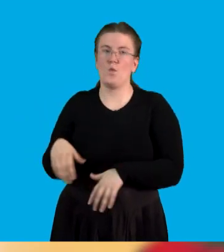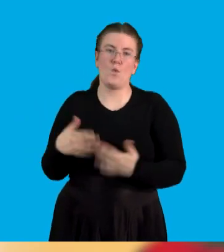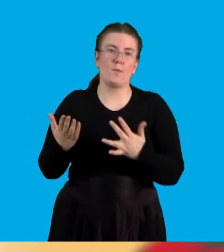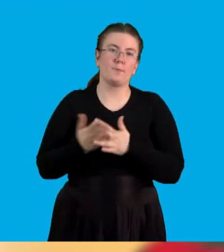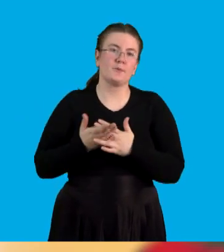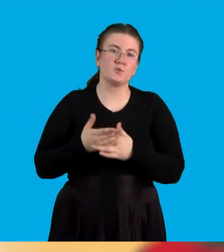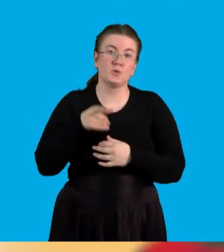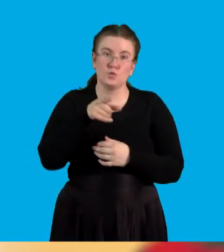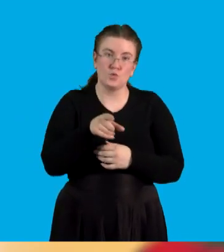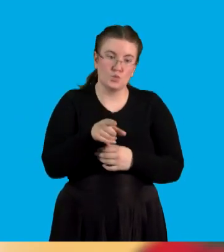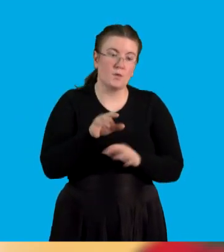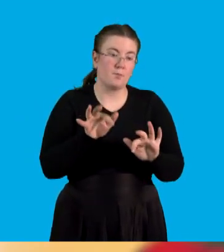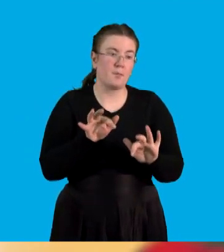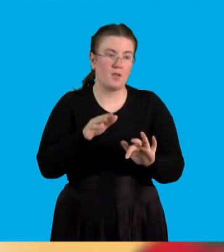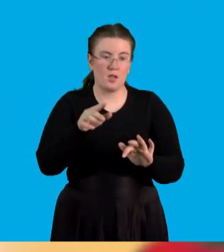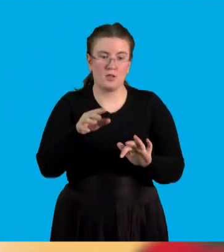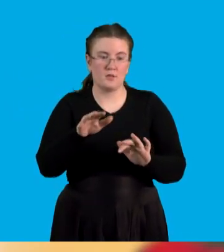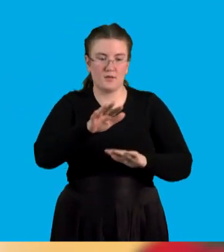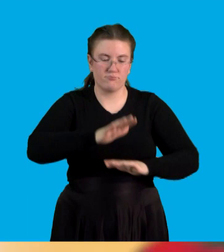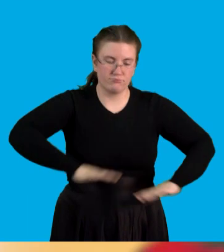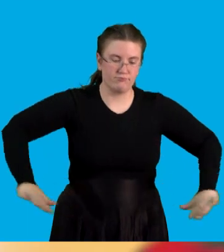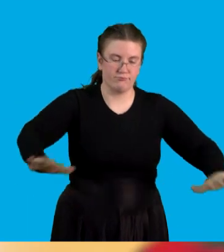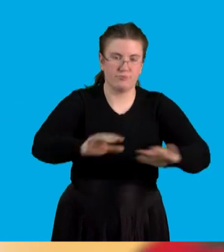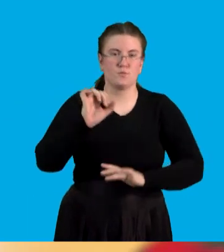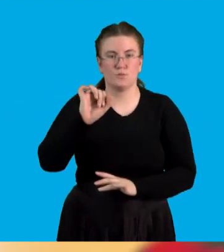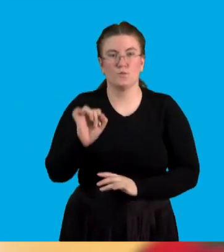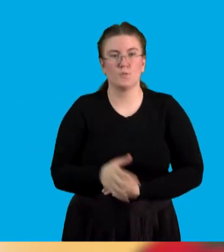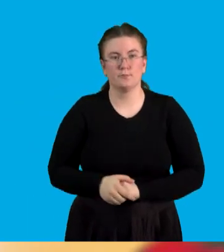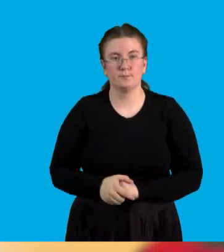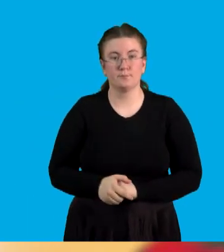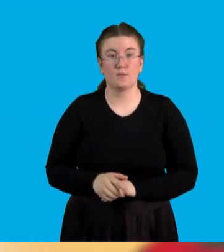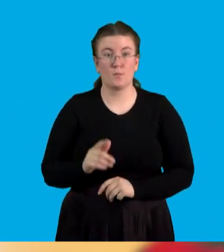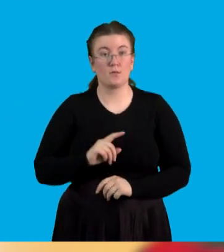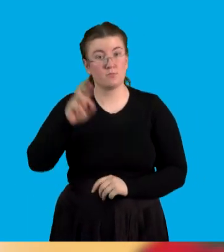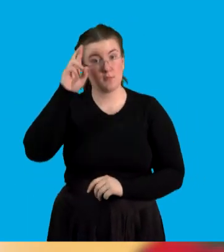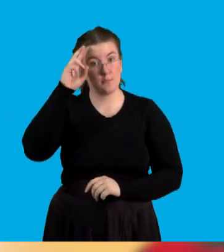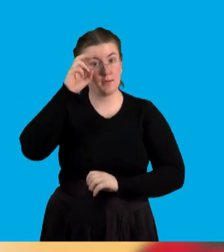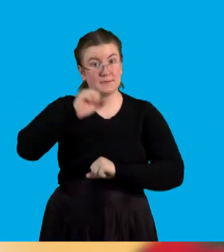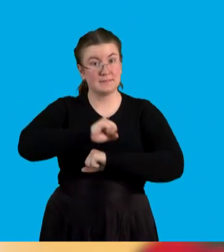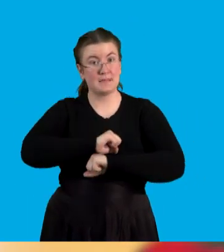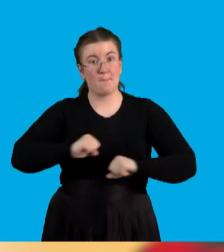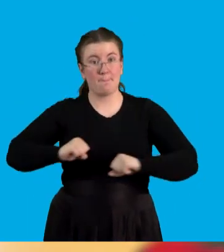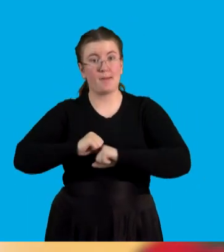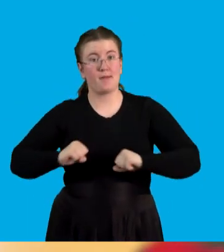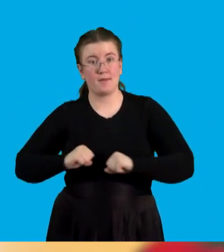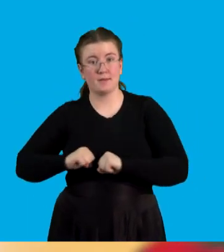sitting next to, or between you and the person that is around you. Remember, around the field, the space